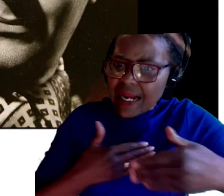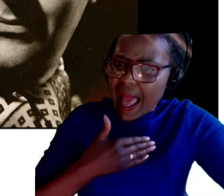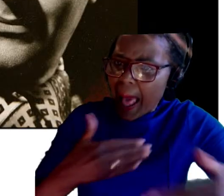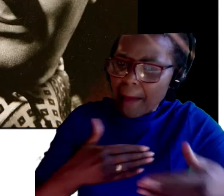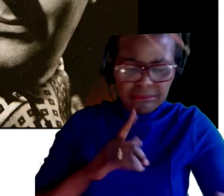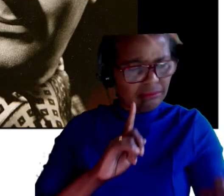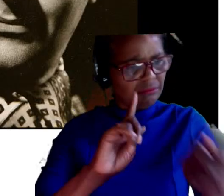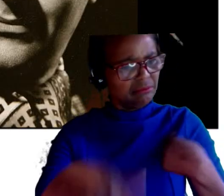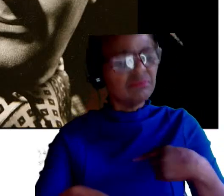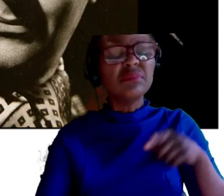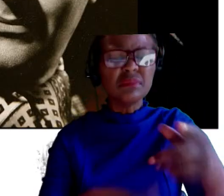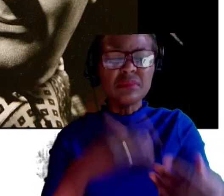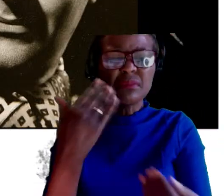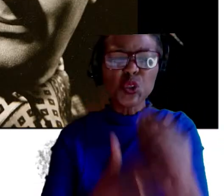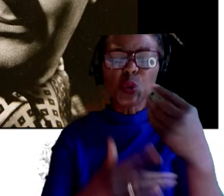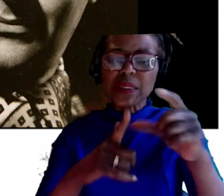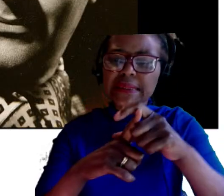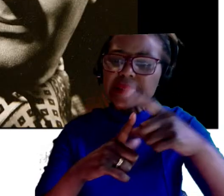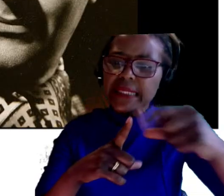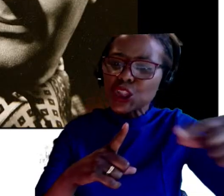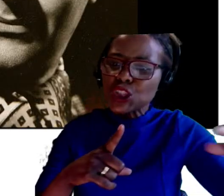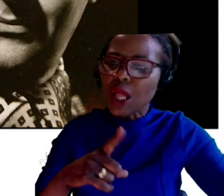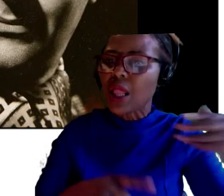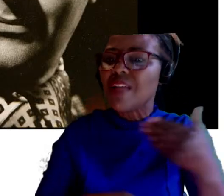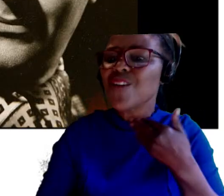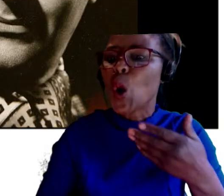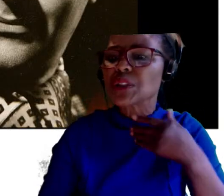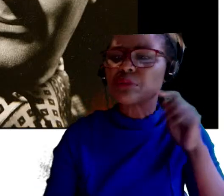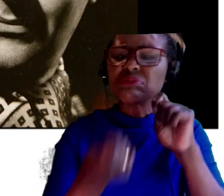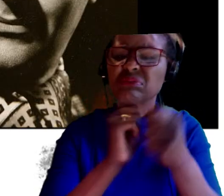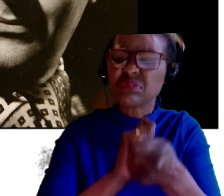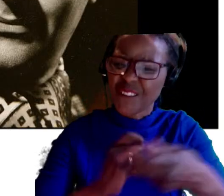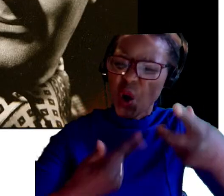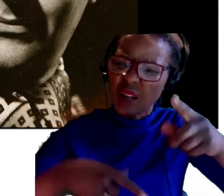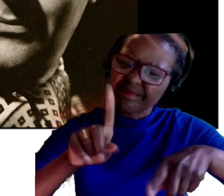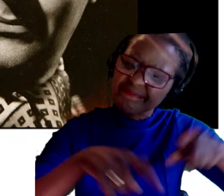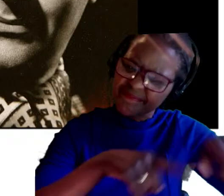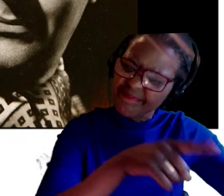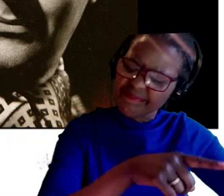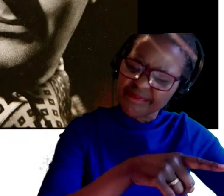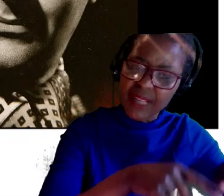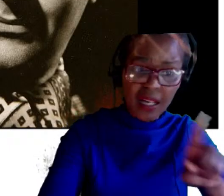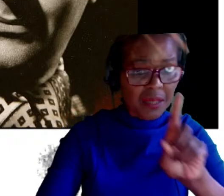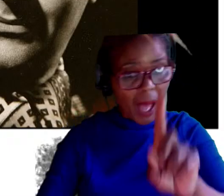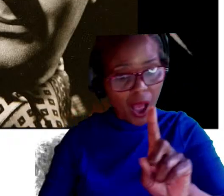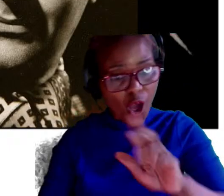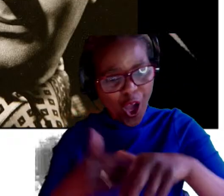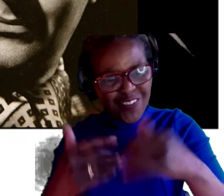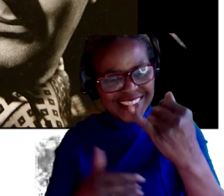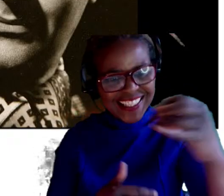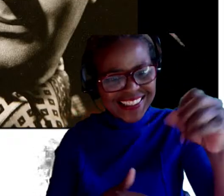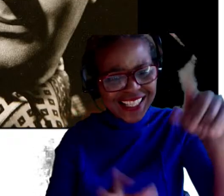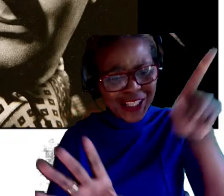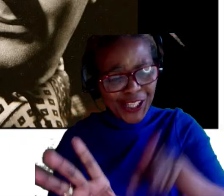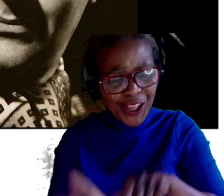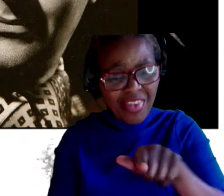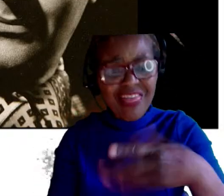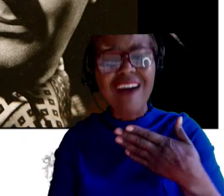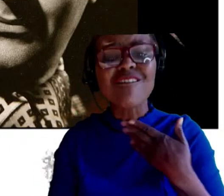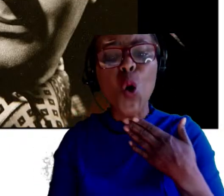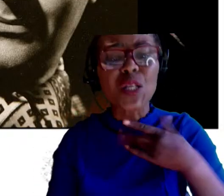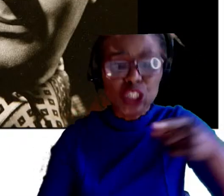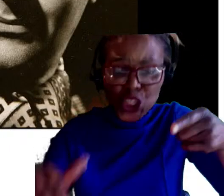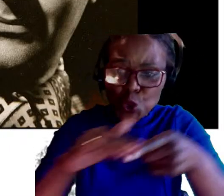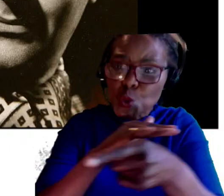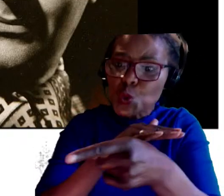digital alternatives for variety. But for over 60 years, the voice at Embankment saying "Mind the gap" has been that